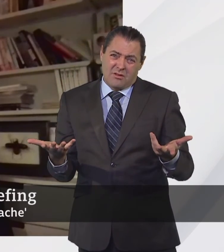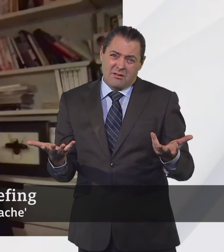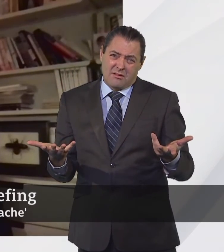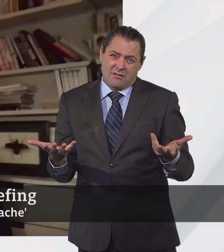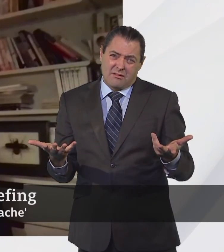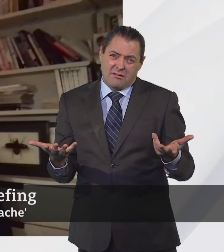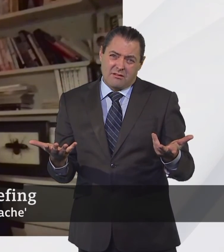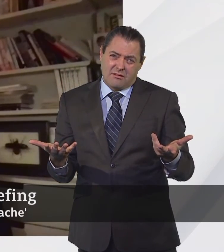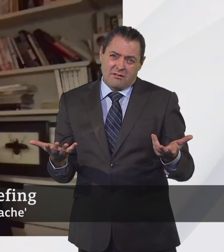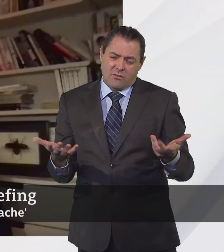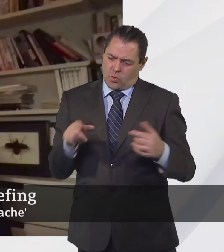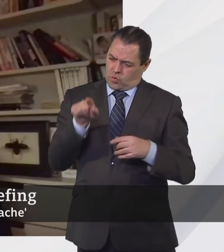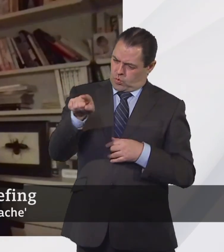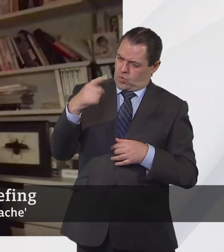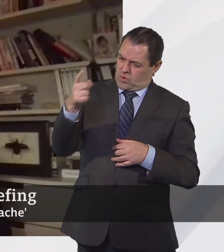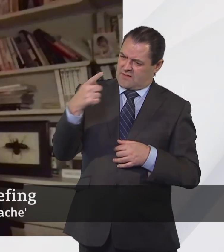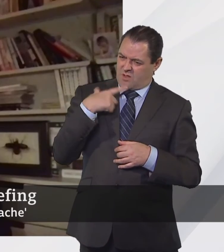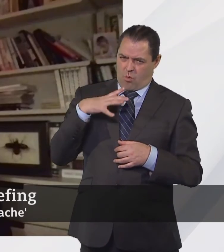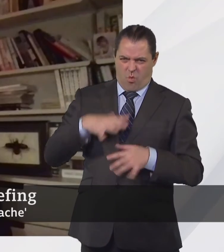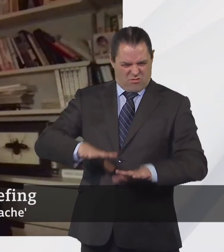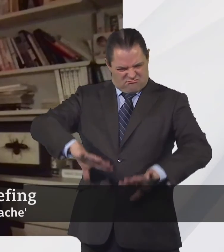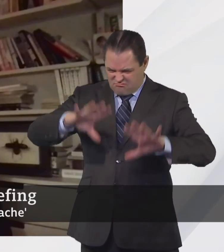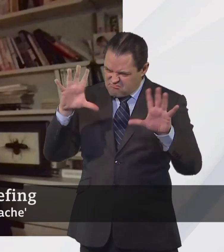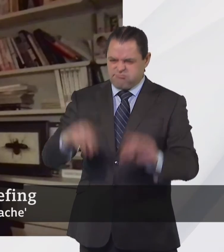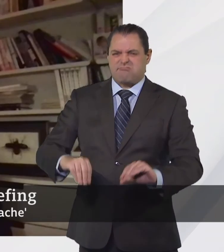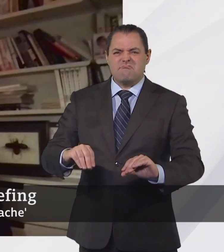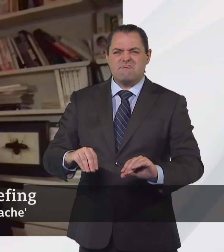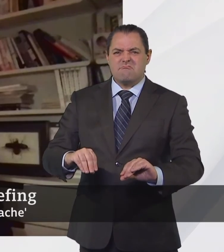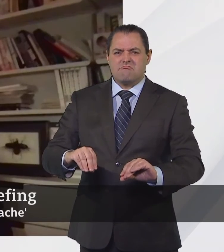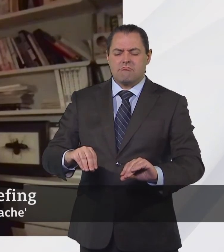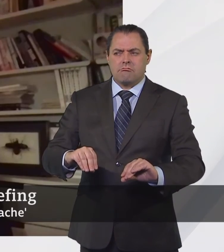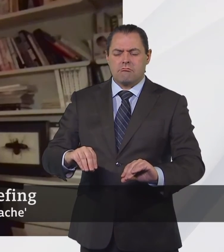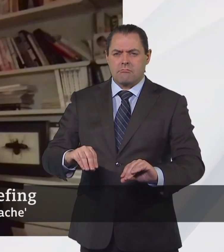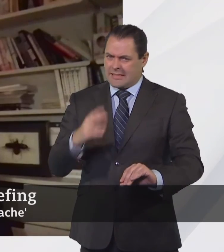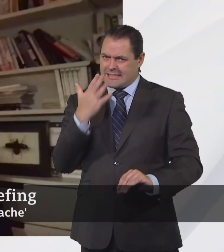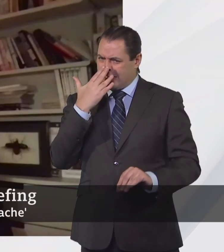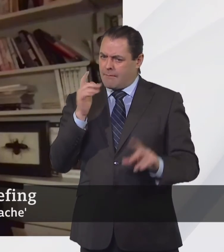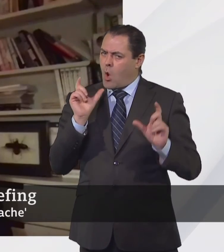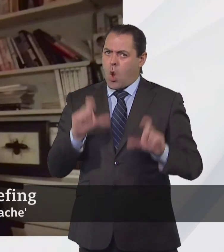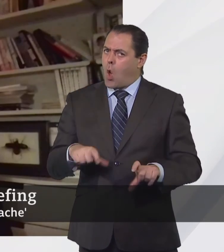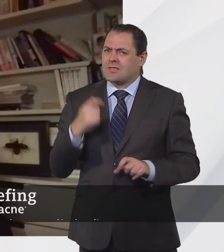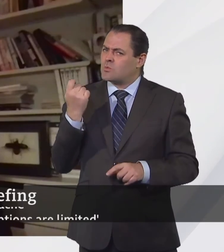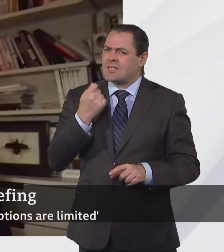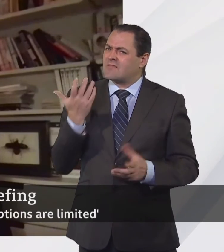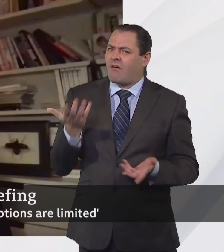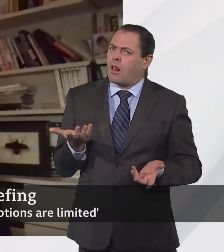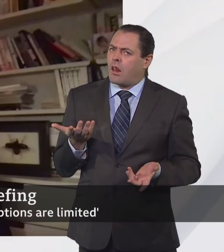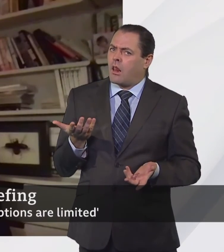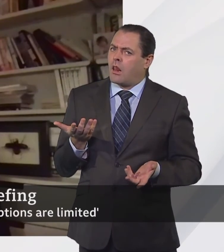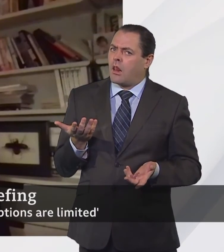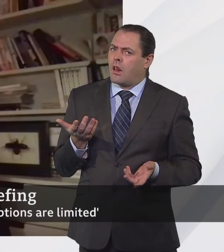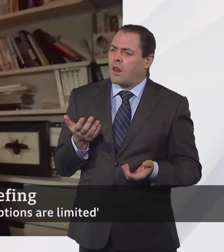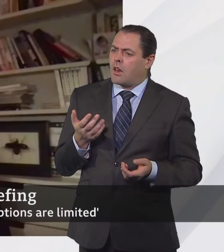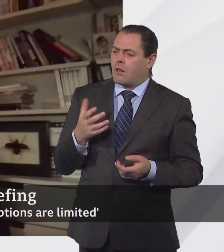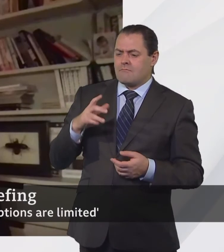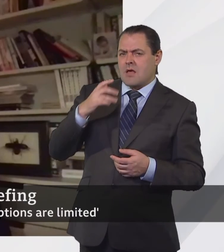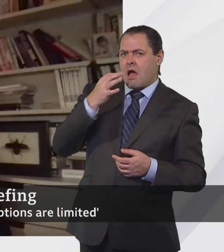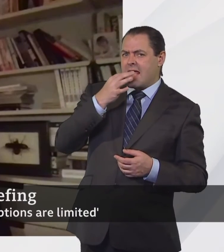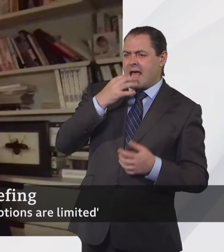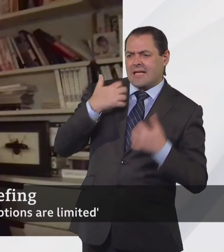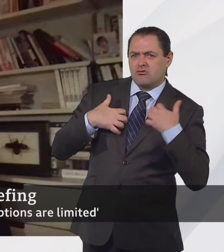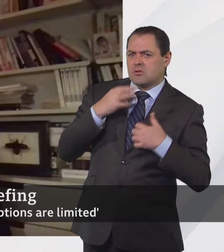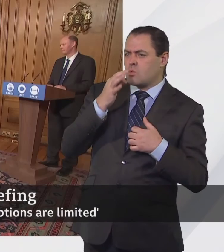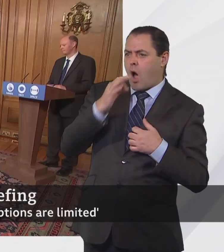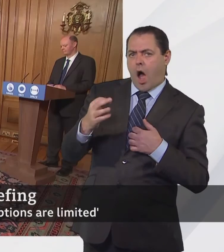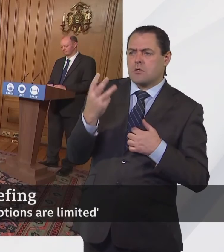to whack-a-mole. Why didn't it work? And if Patrick Vallance and Chris Whitty have views on why whack-a-mole didn't work,